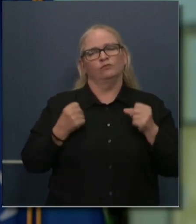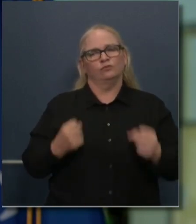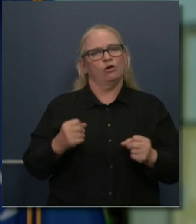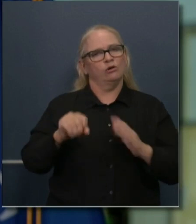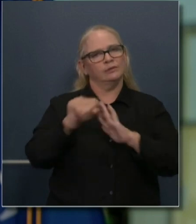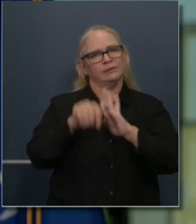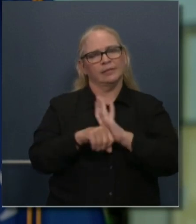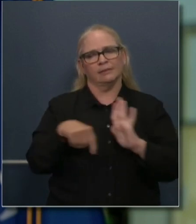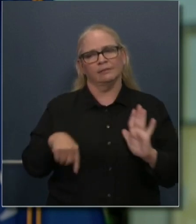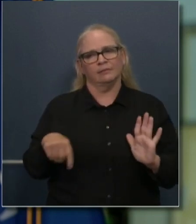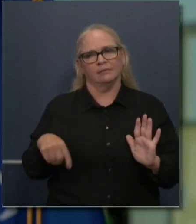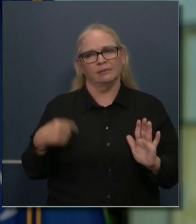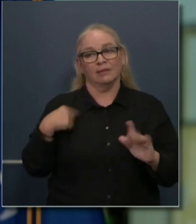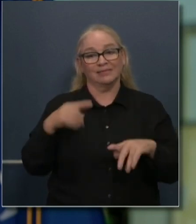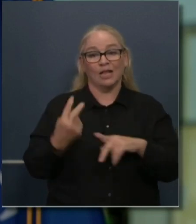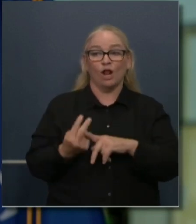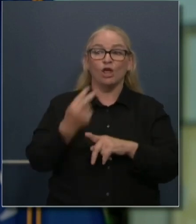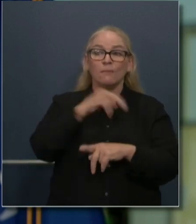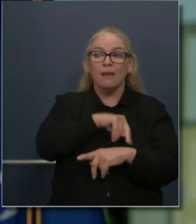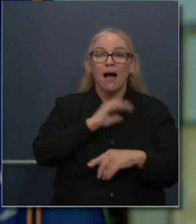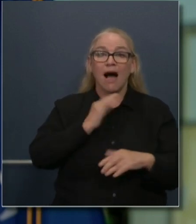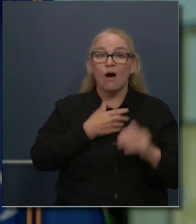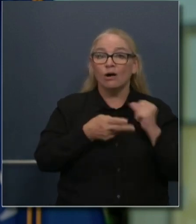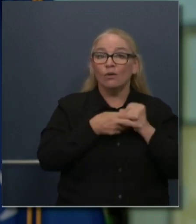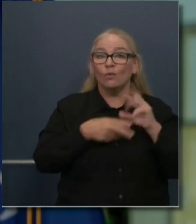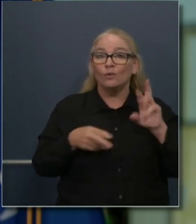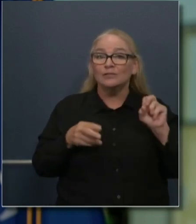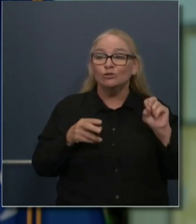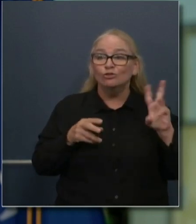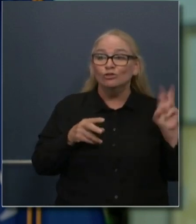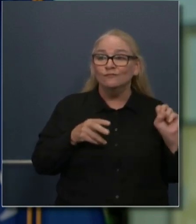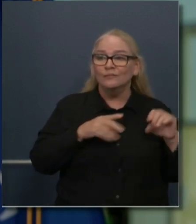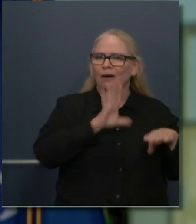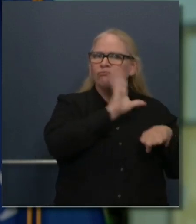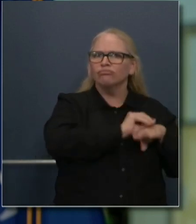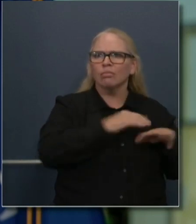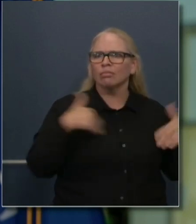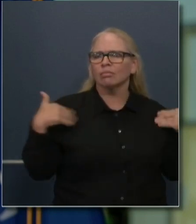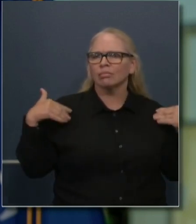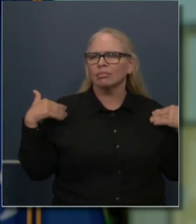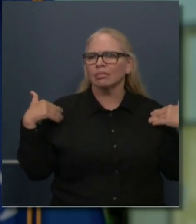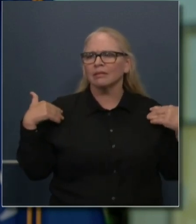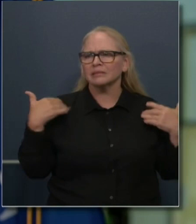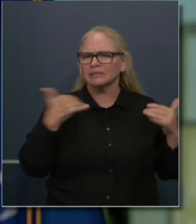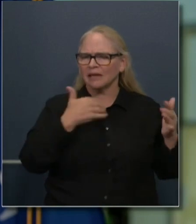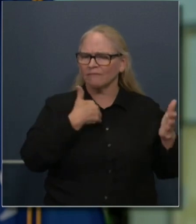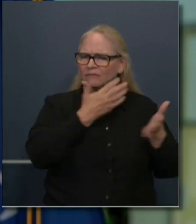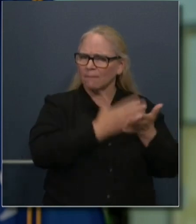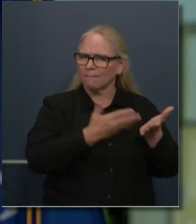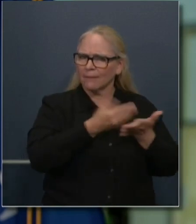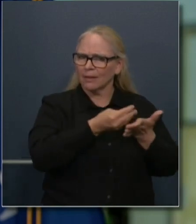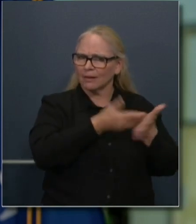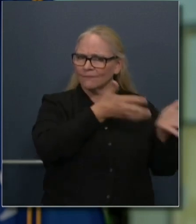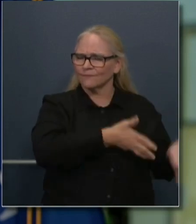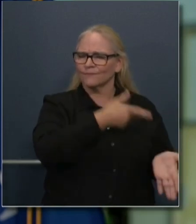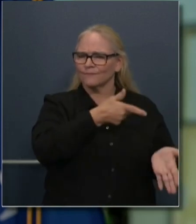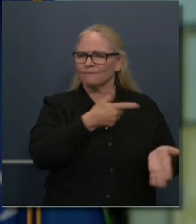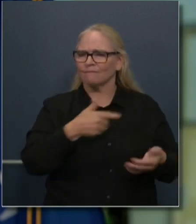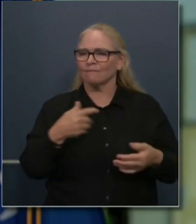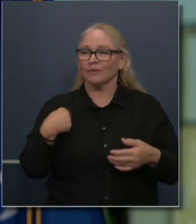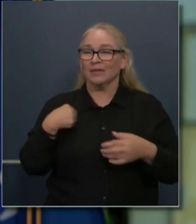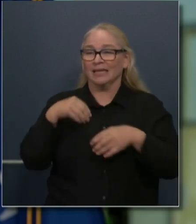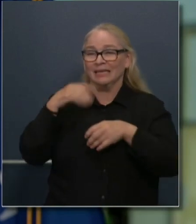reserves, and we didn't use every reserve, every dollar of reserve. So again, we had resources in case, just in